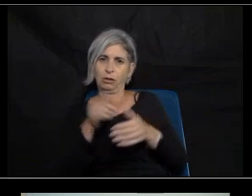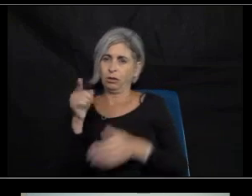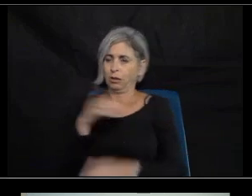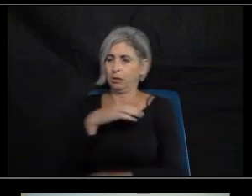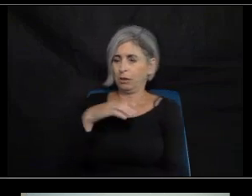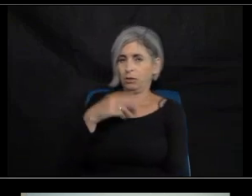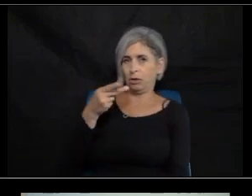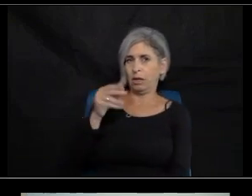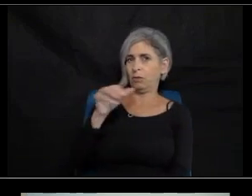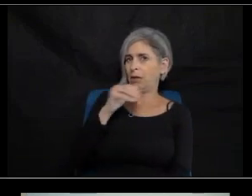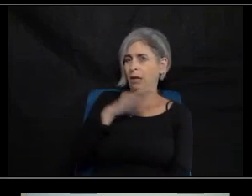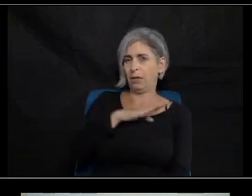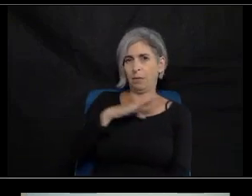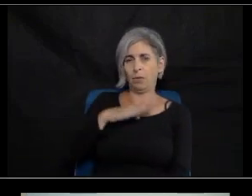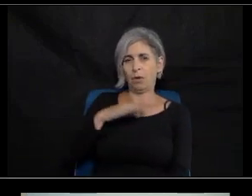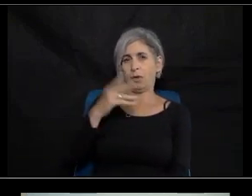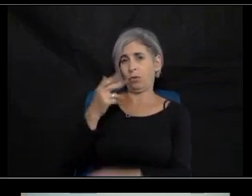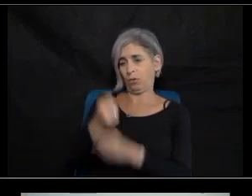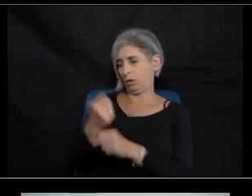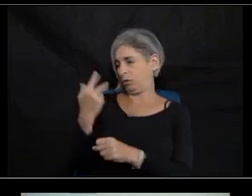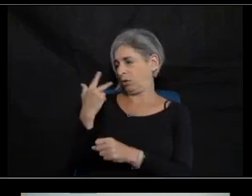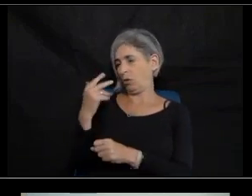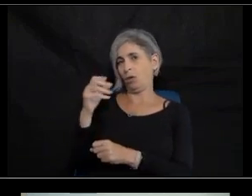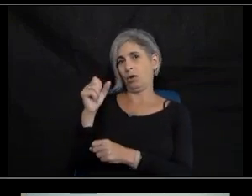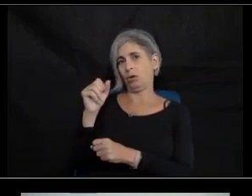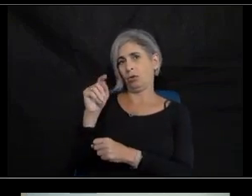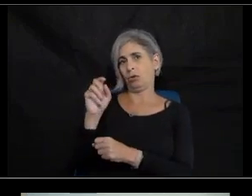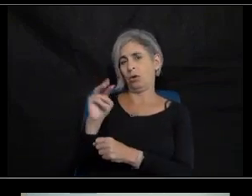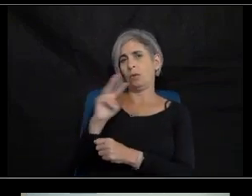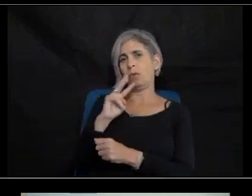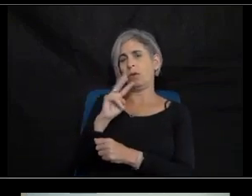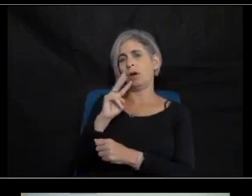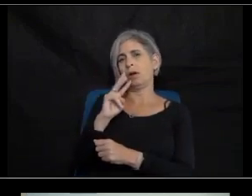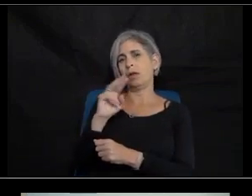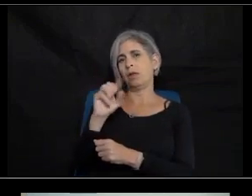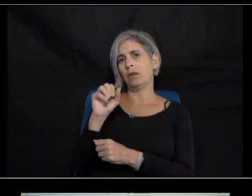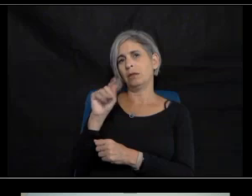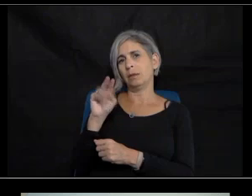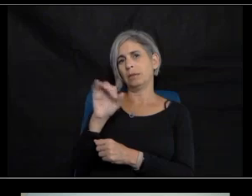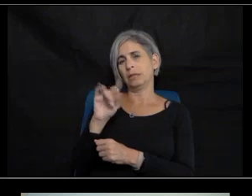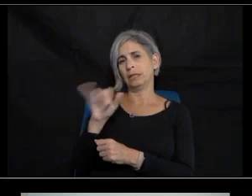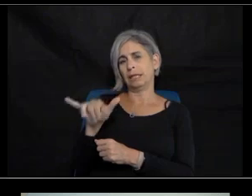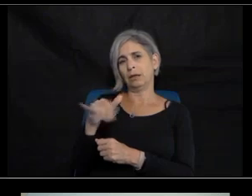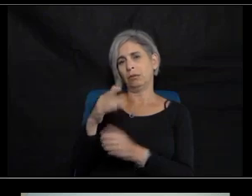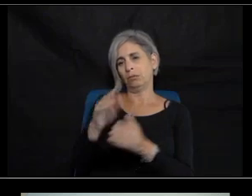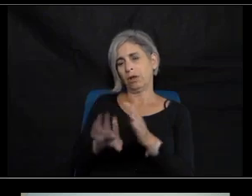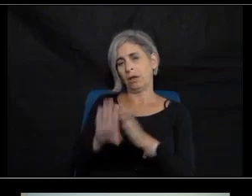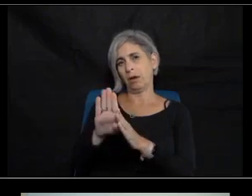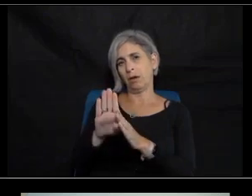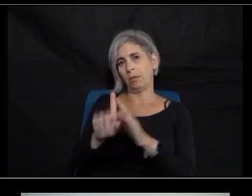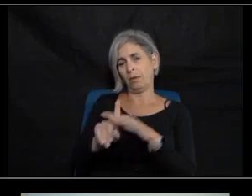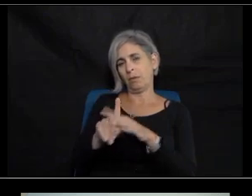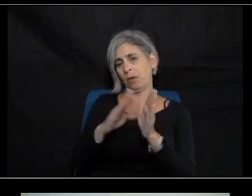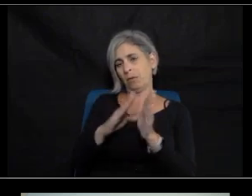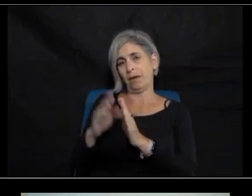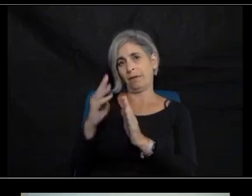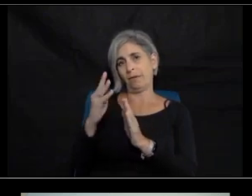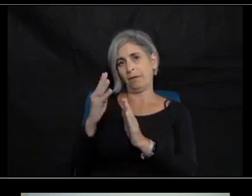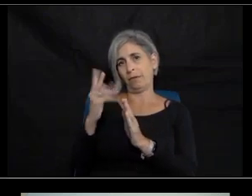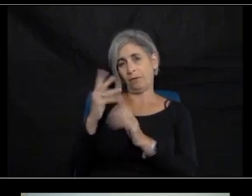board at the time, but we had presented the stormwater and how the subsidies were working, and we had come up with a plan over the next 4 or 5 years to